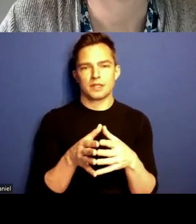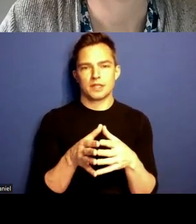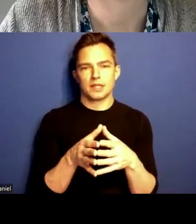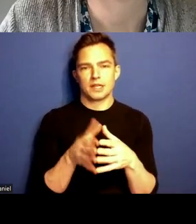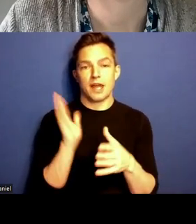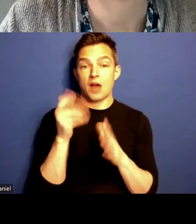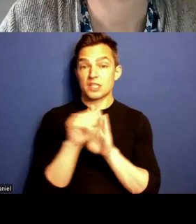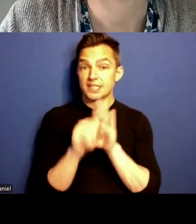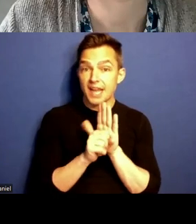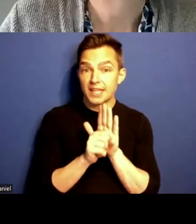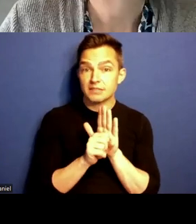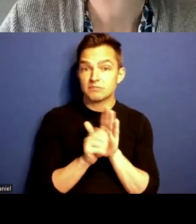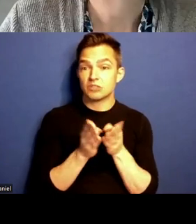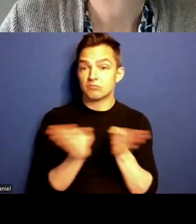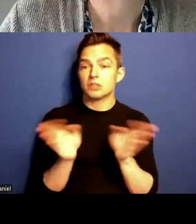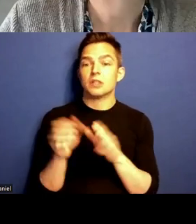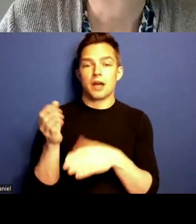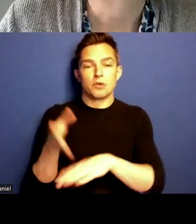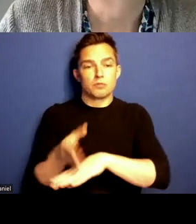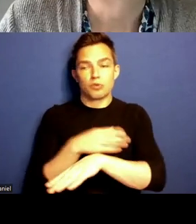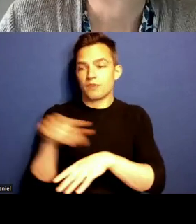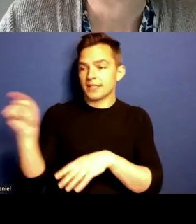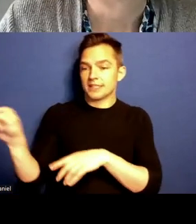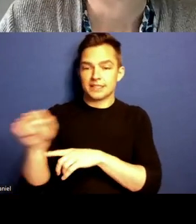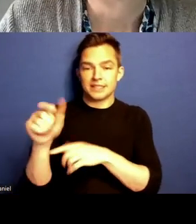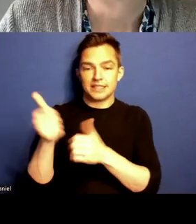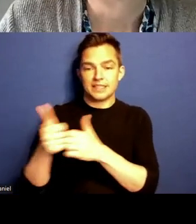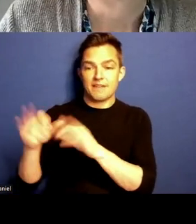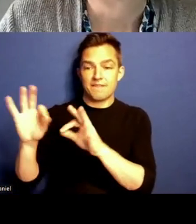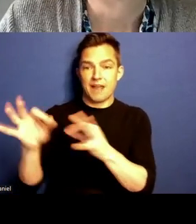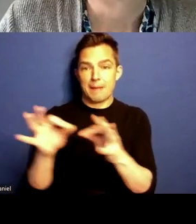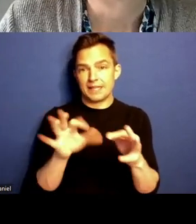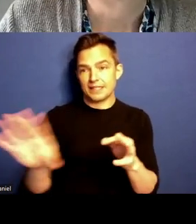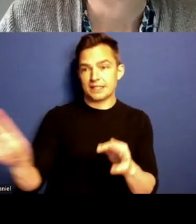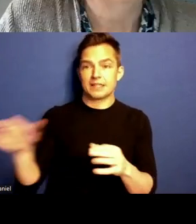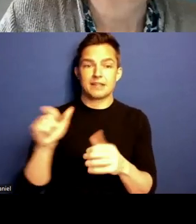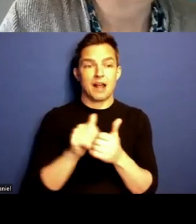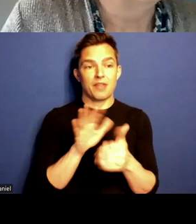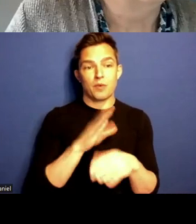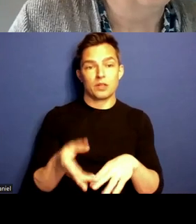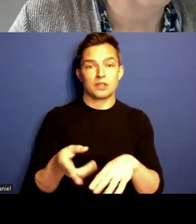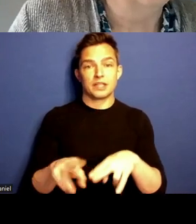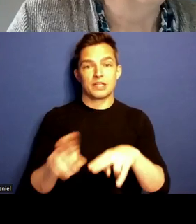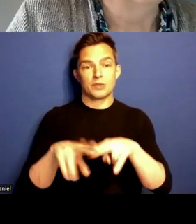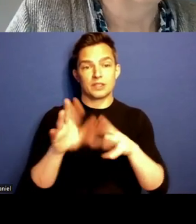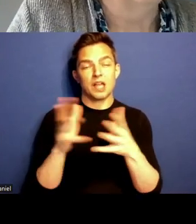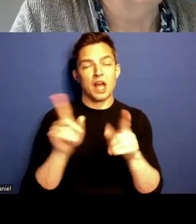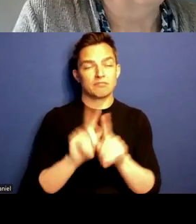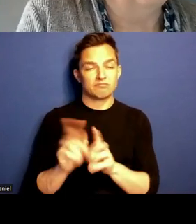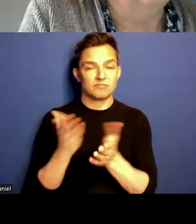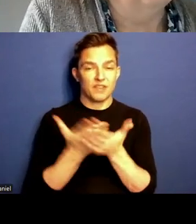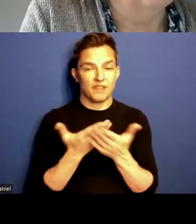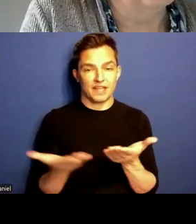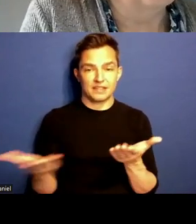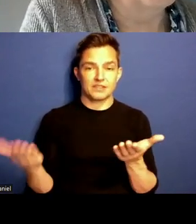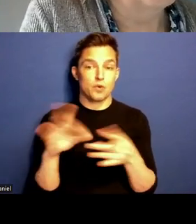state, improves the families, how it increases, a lot of different things that in